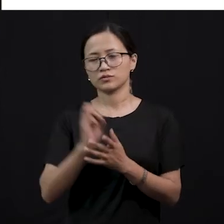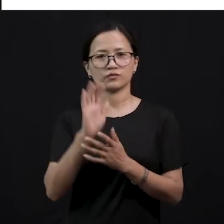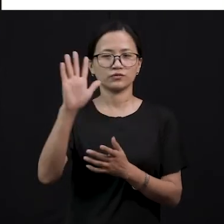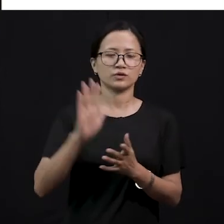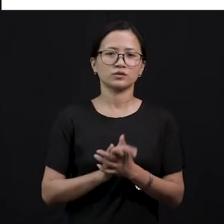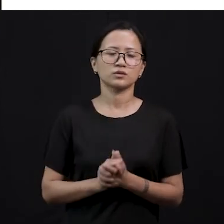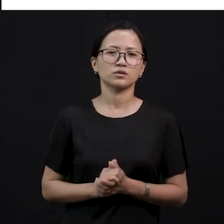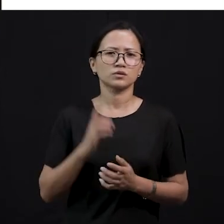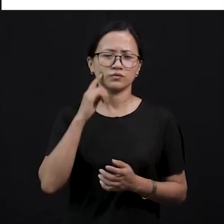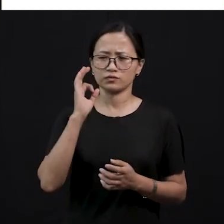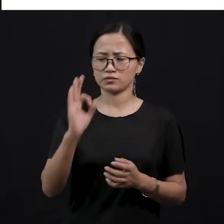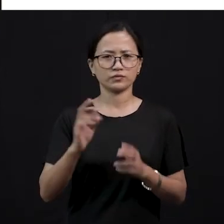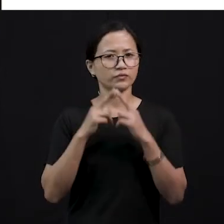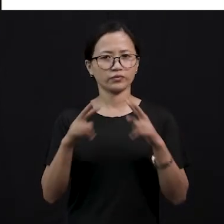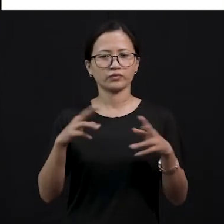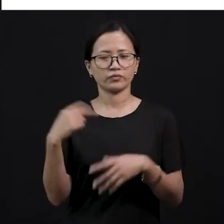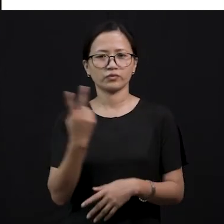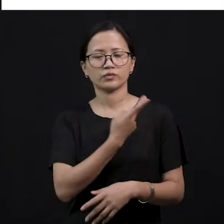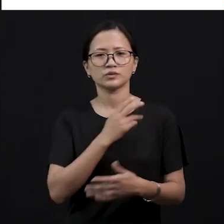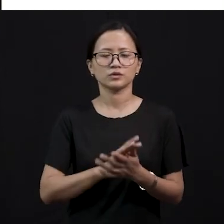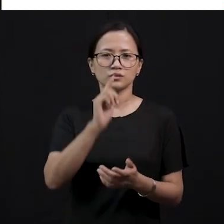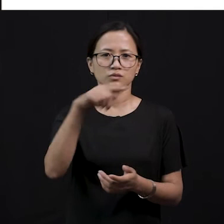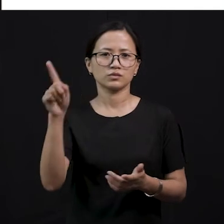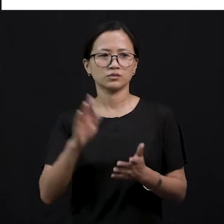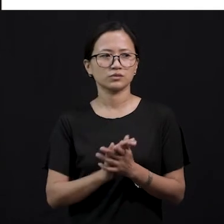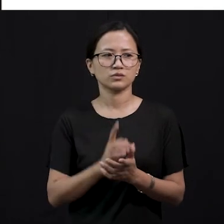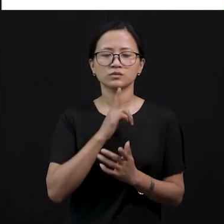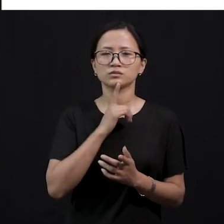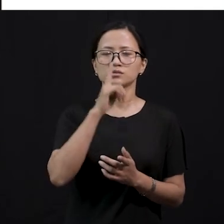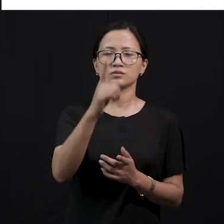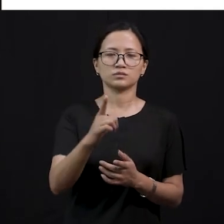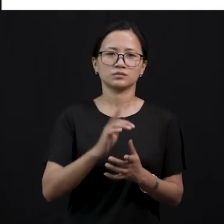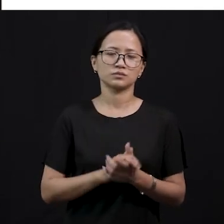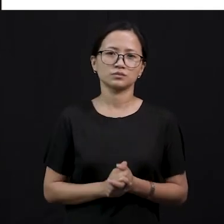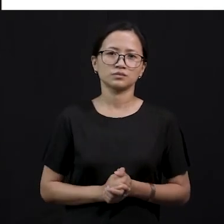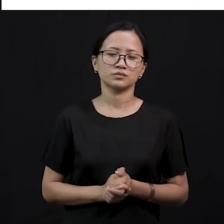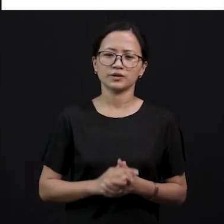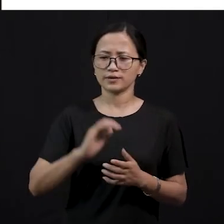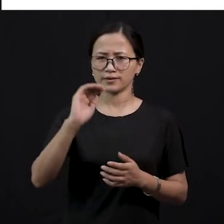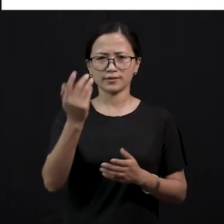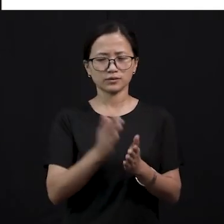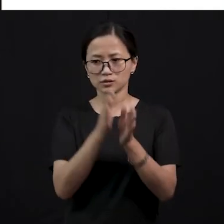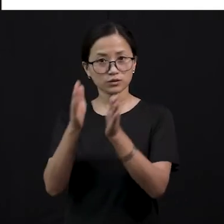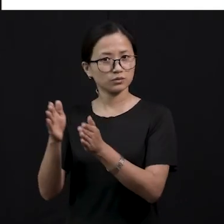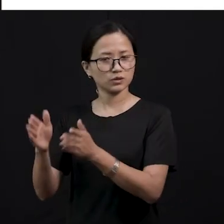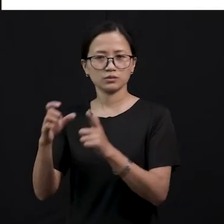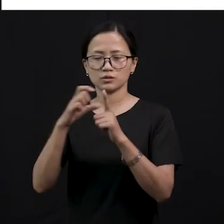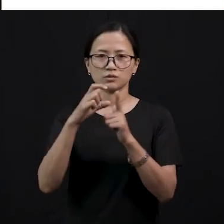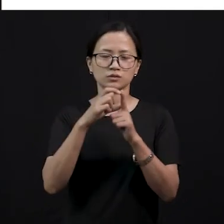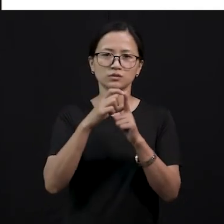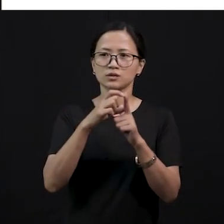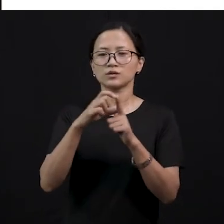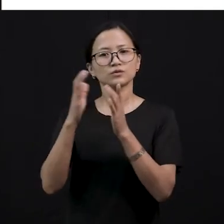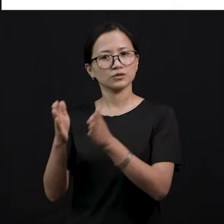is very, very important for us. That is called Right to Information. So any department you feel that there is a problem in that